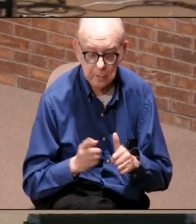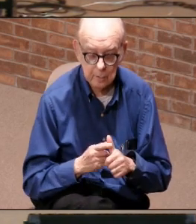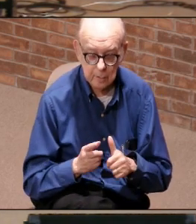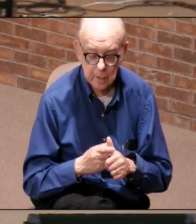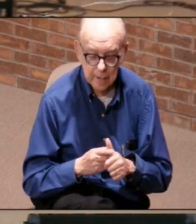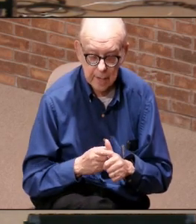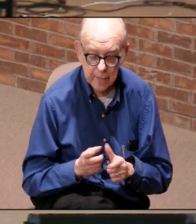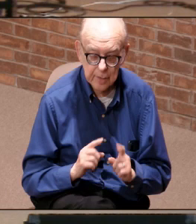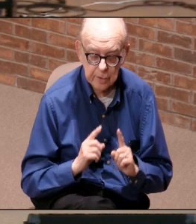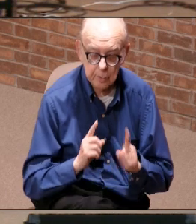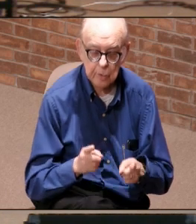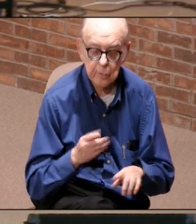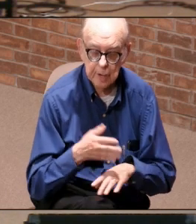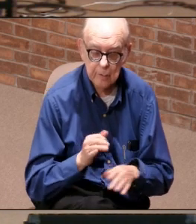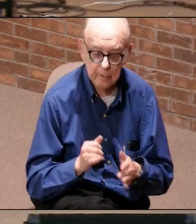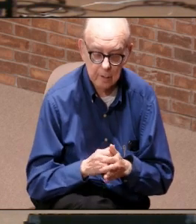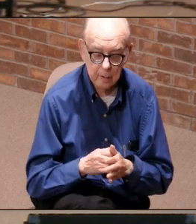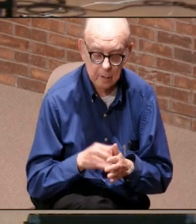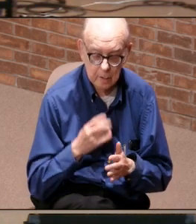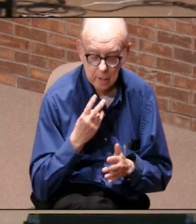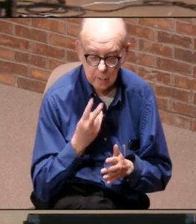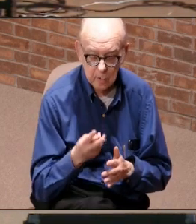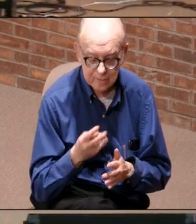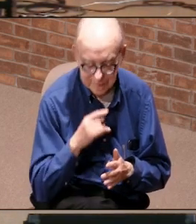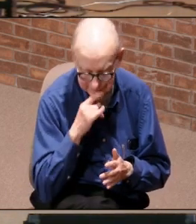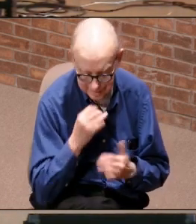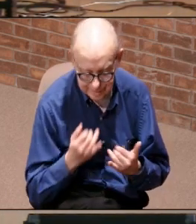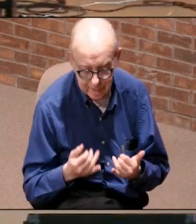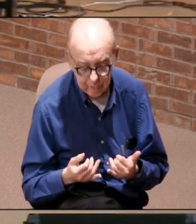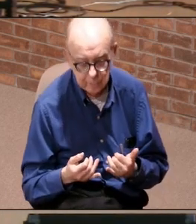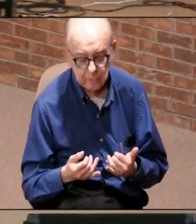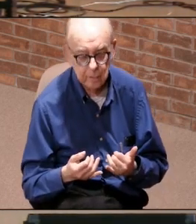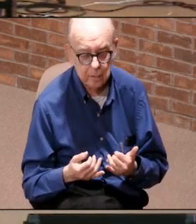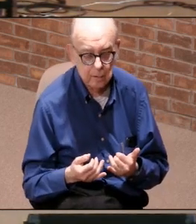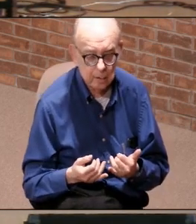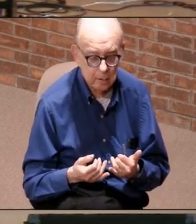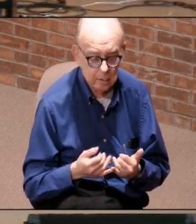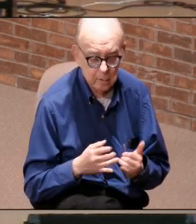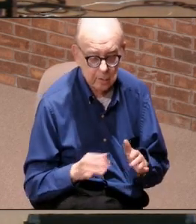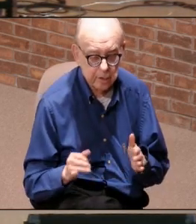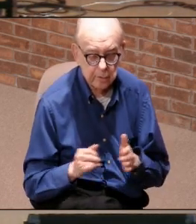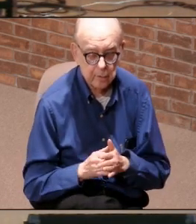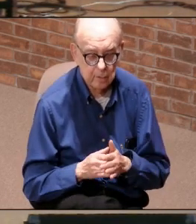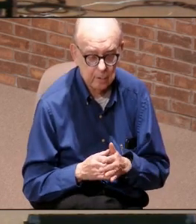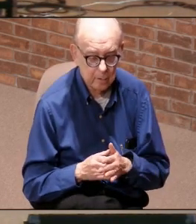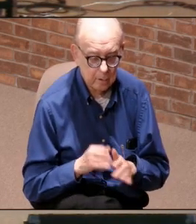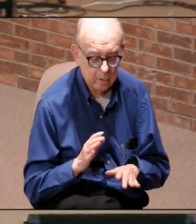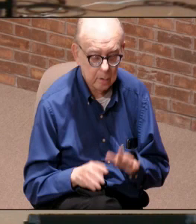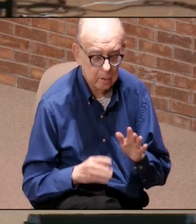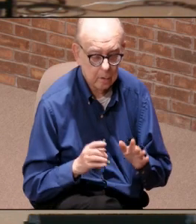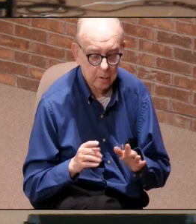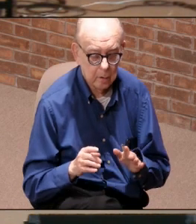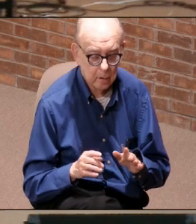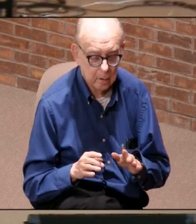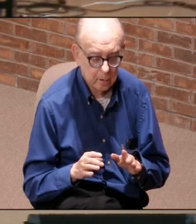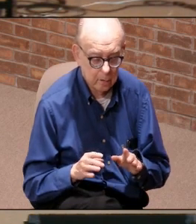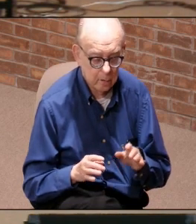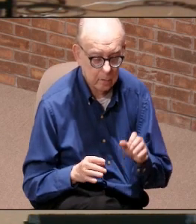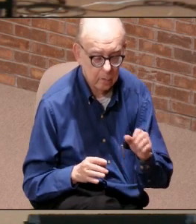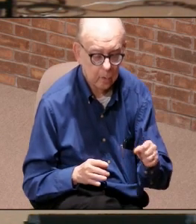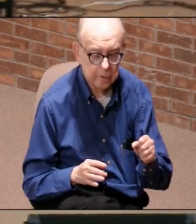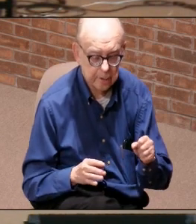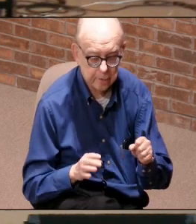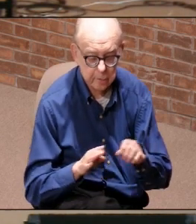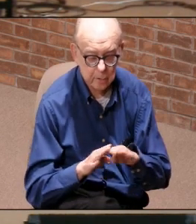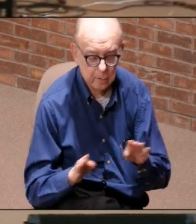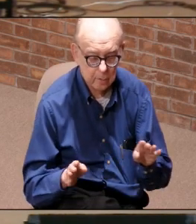in after. I'm watching kids today. They do this. They're walking up and you're holding the